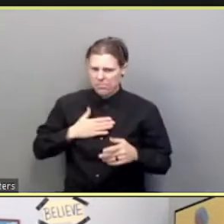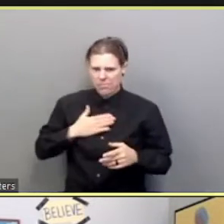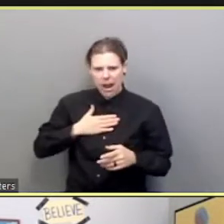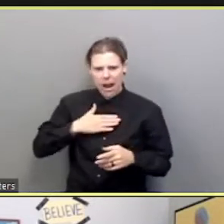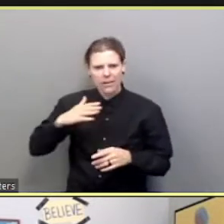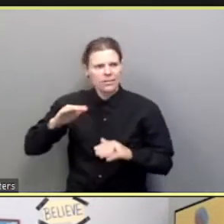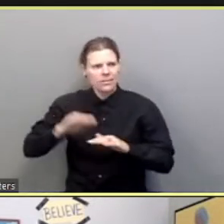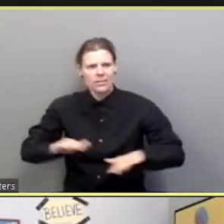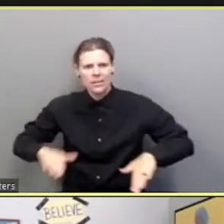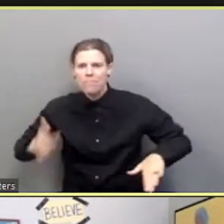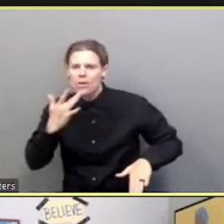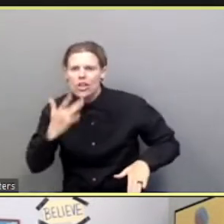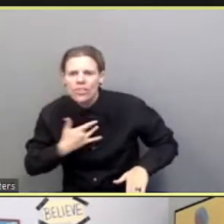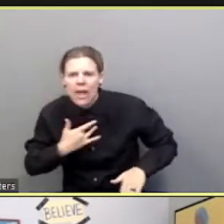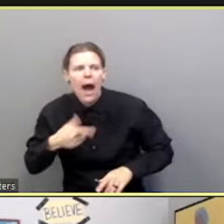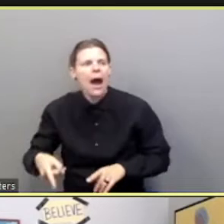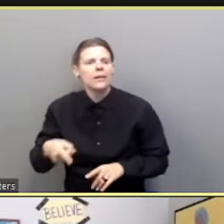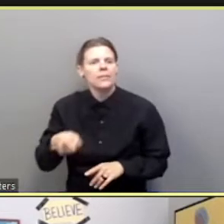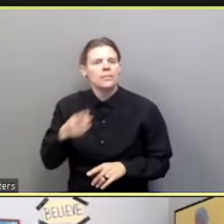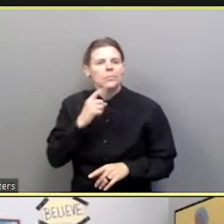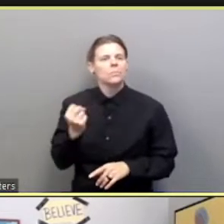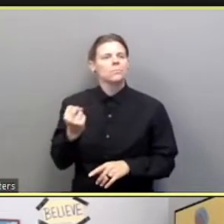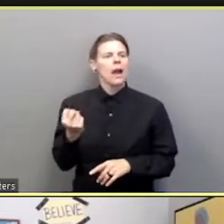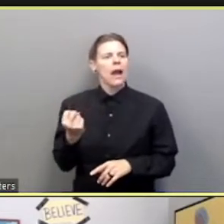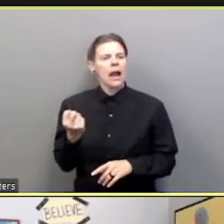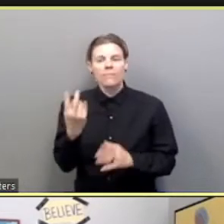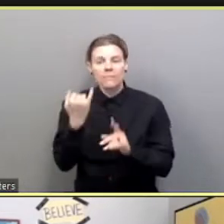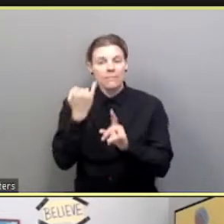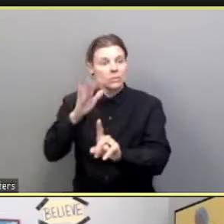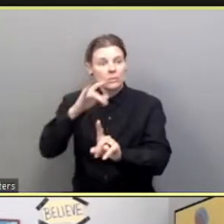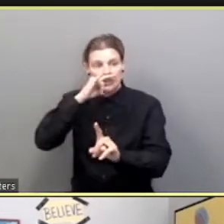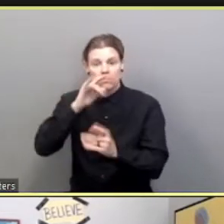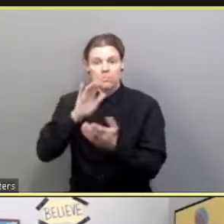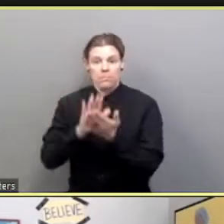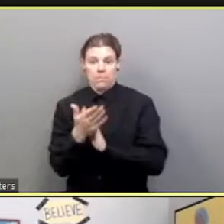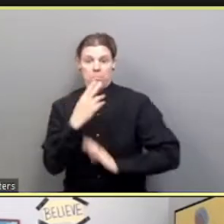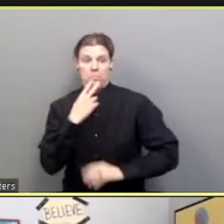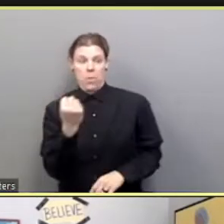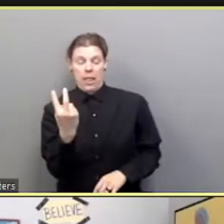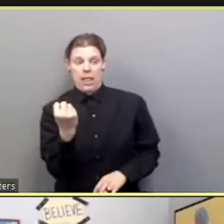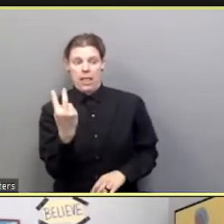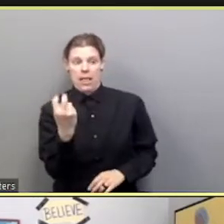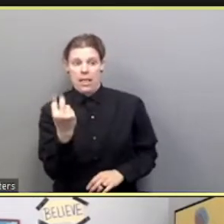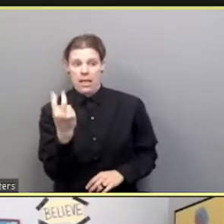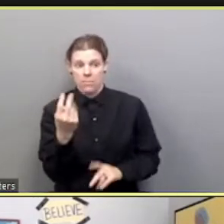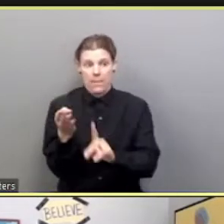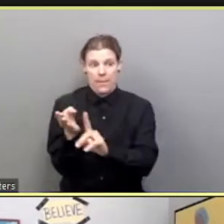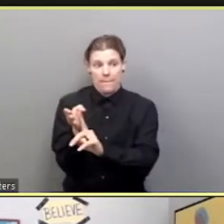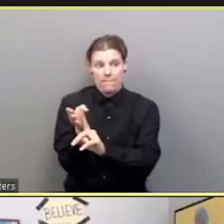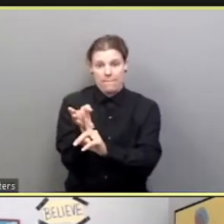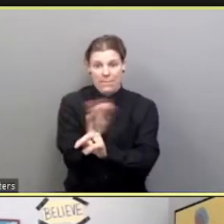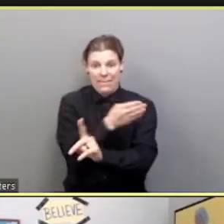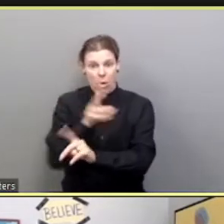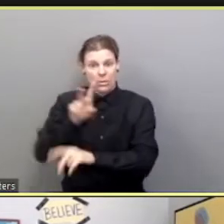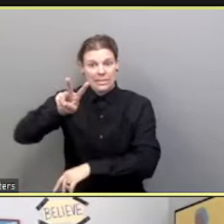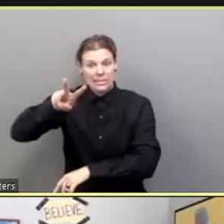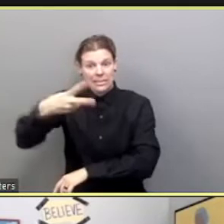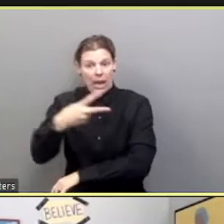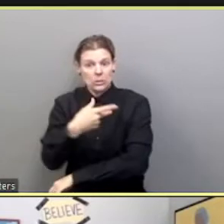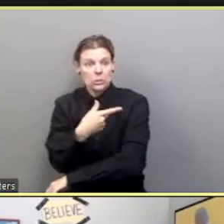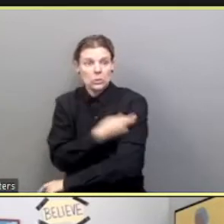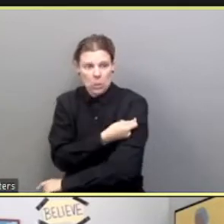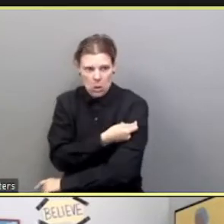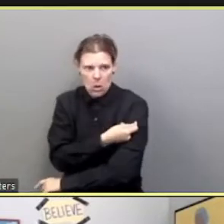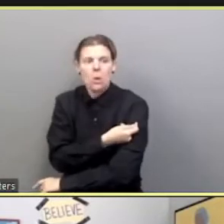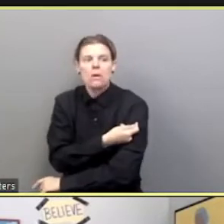your child is going to turn 12 years old between their 1st and 2nd dose. They can either do the pediatric Pfizer, which is an